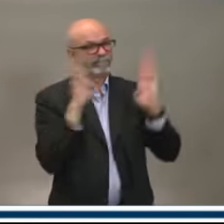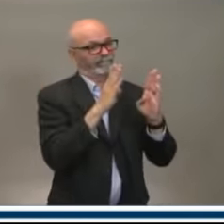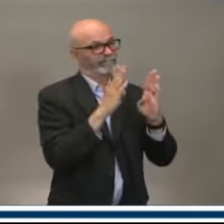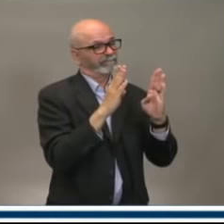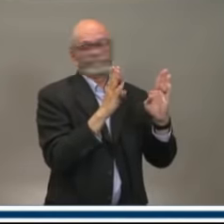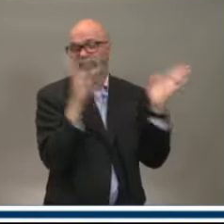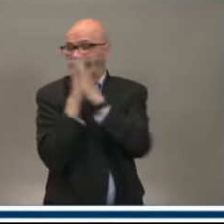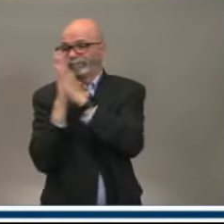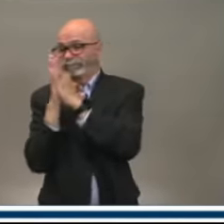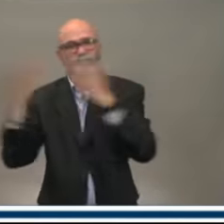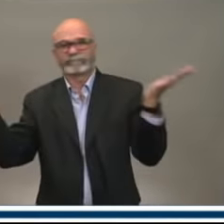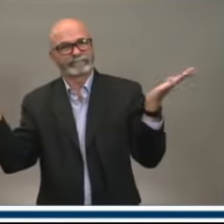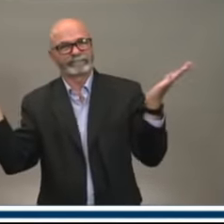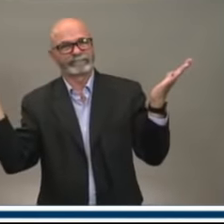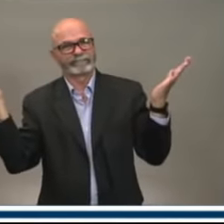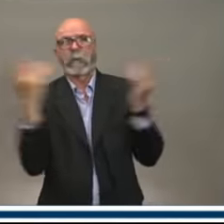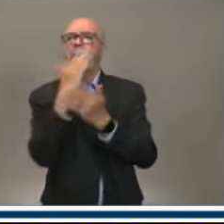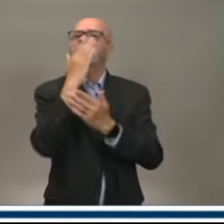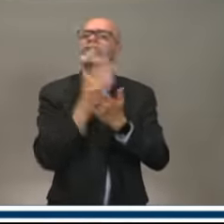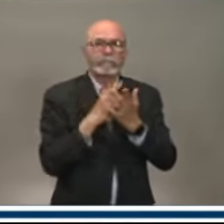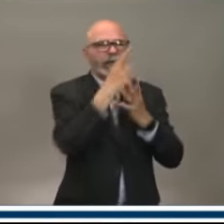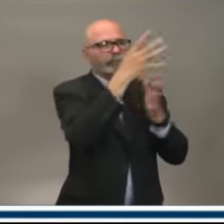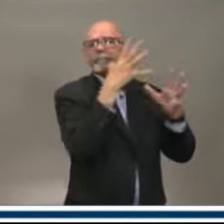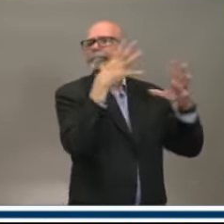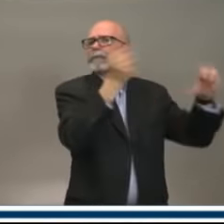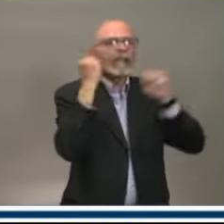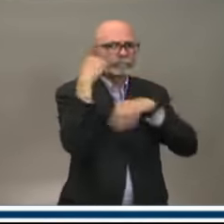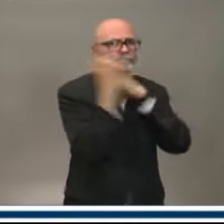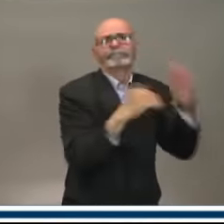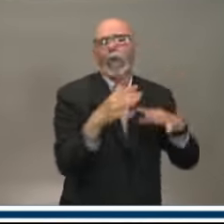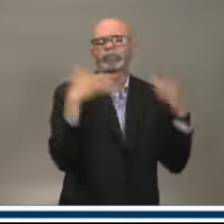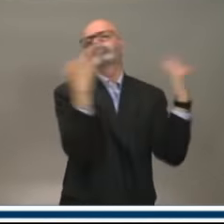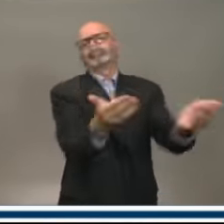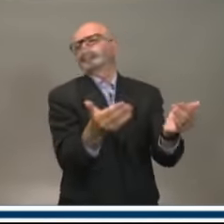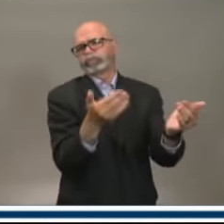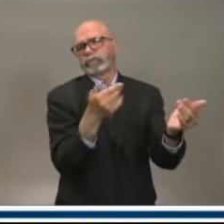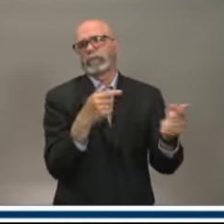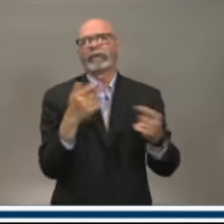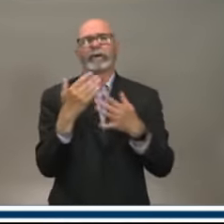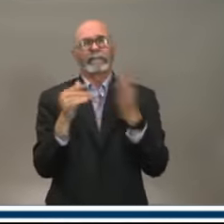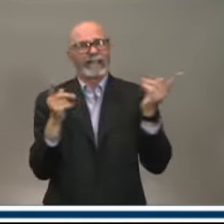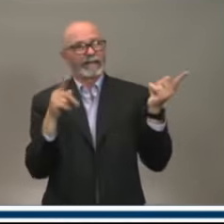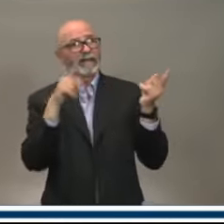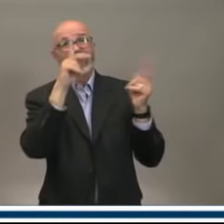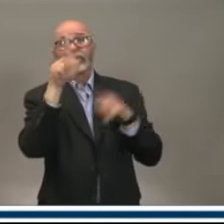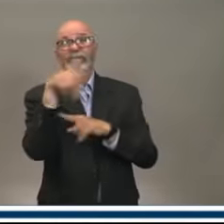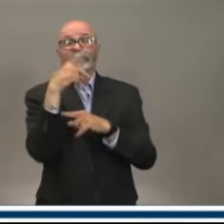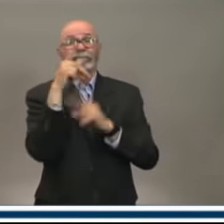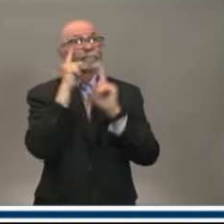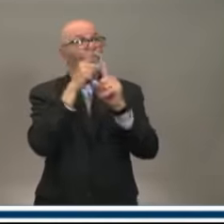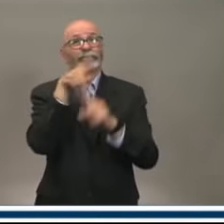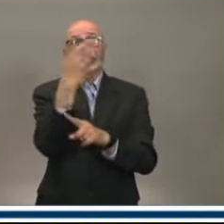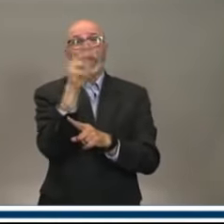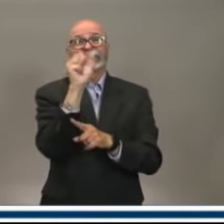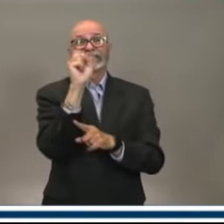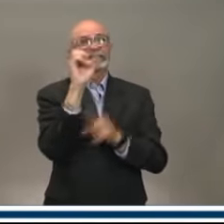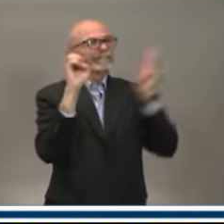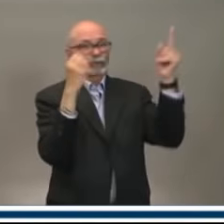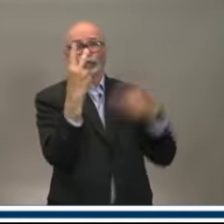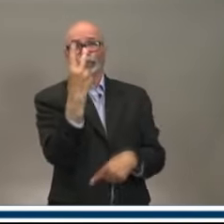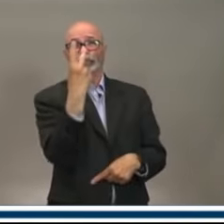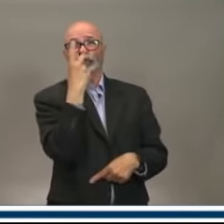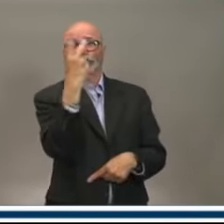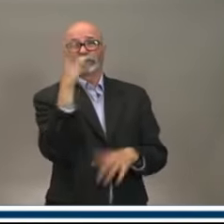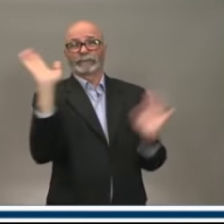out, some are going faster, some are going slower, but in New Brunswick at least, they're announcing phase 2 today, and that came exactly 2 weeks after phase 1. So I'm